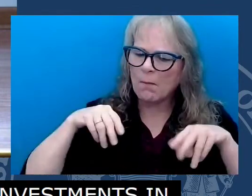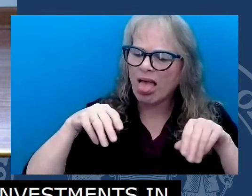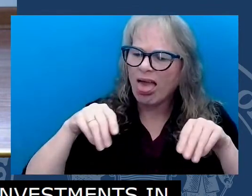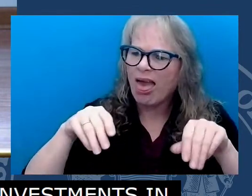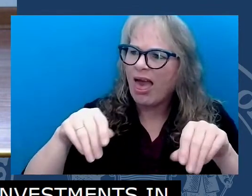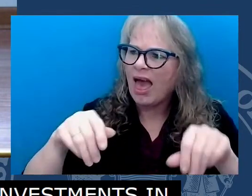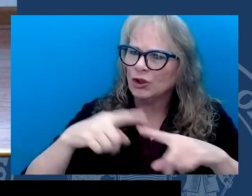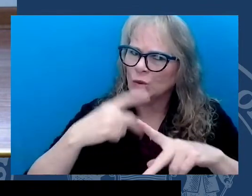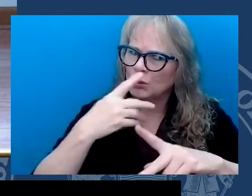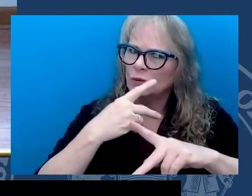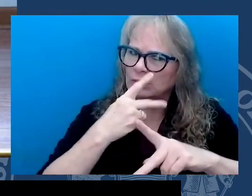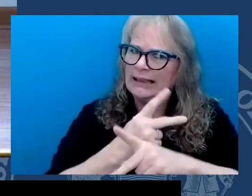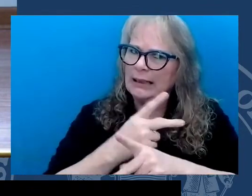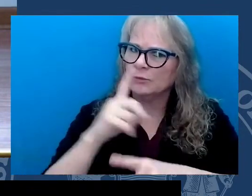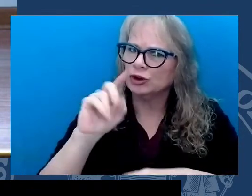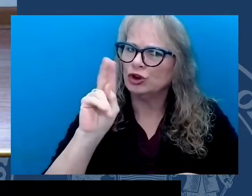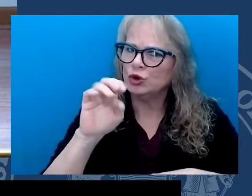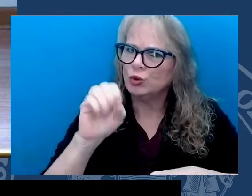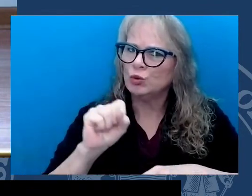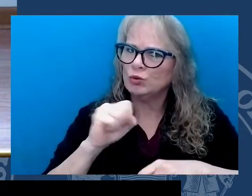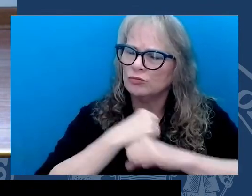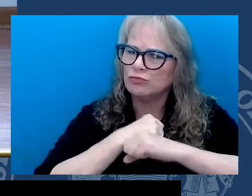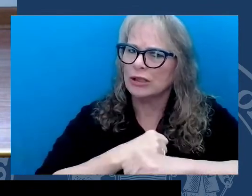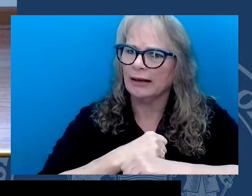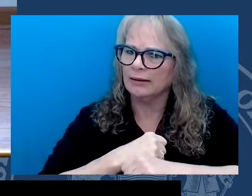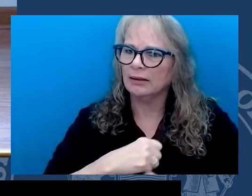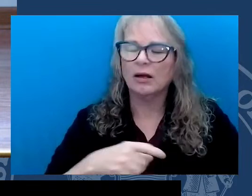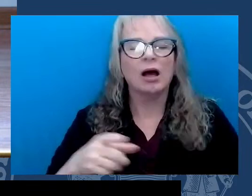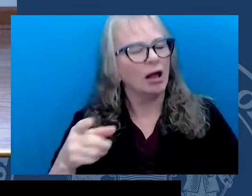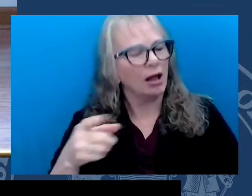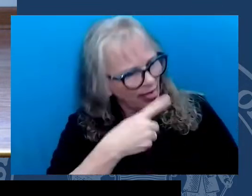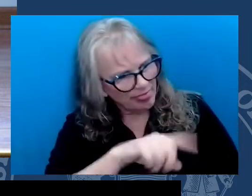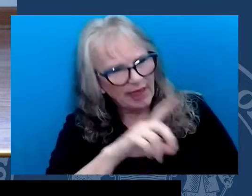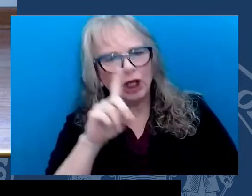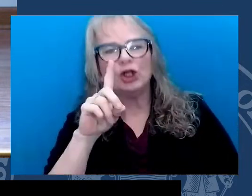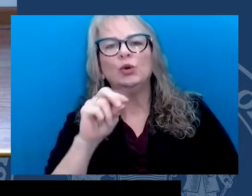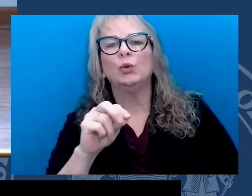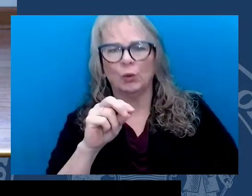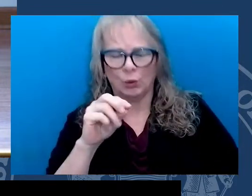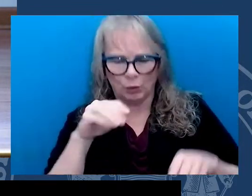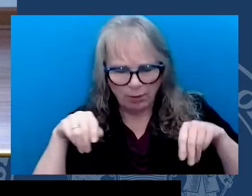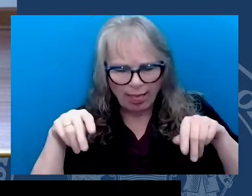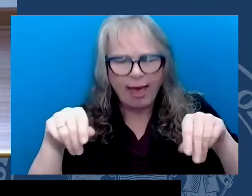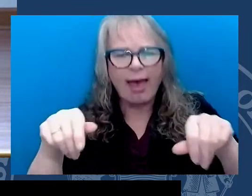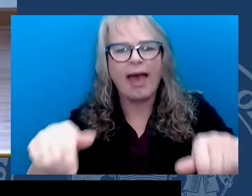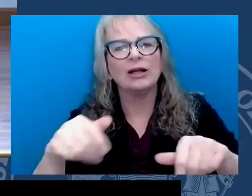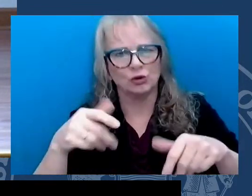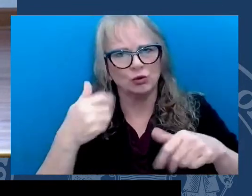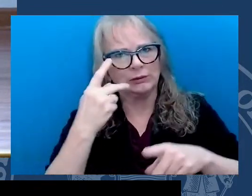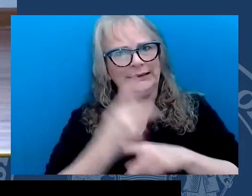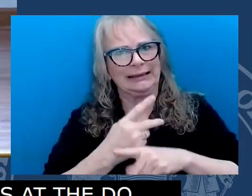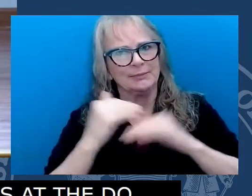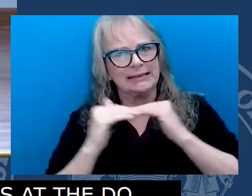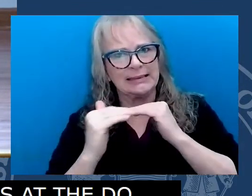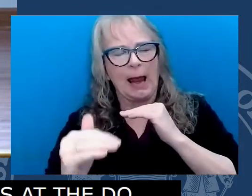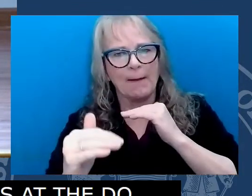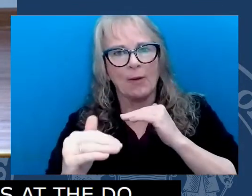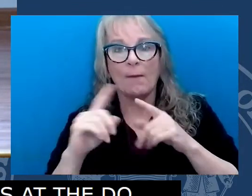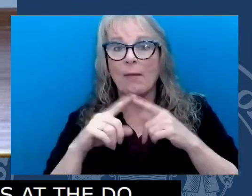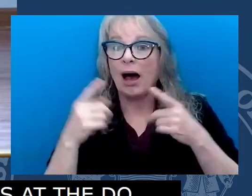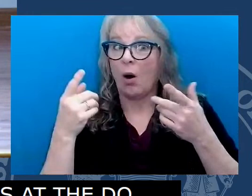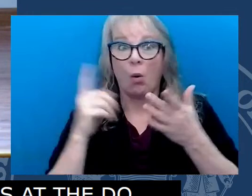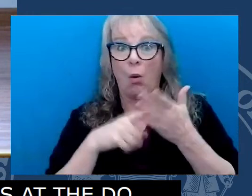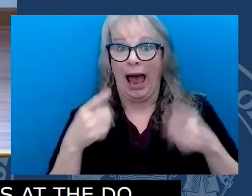Yeah, they do a lot of that, yep, and to try to stabilize them. What happens in Prime Hook in particular, and